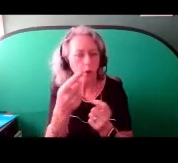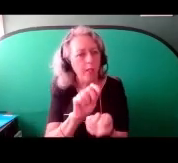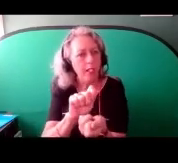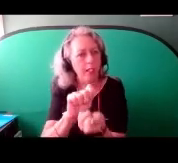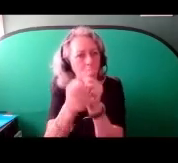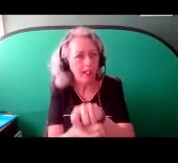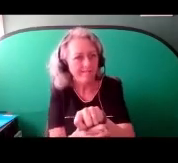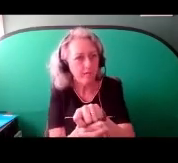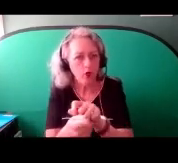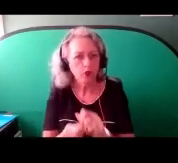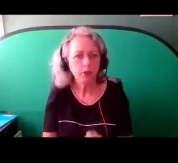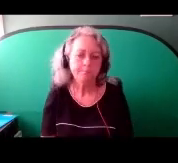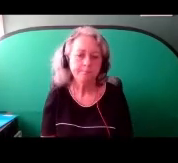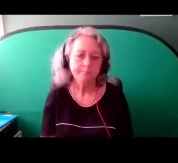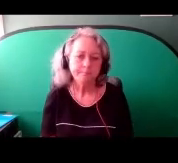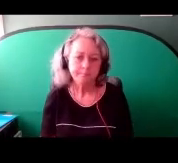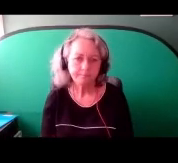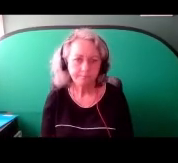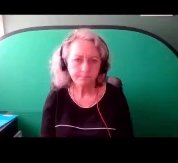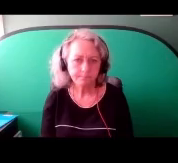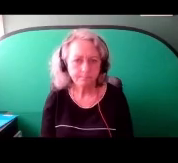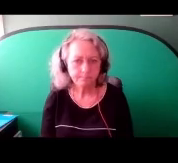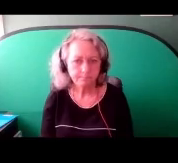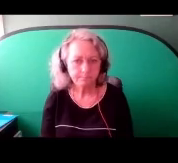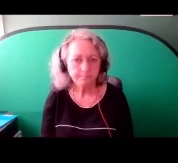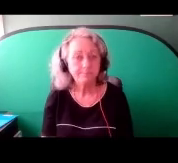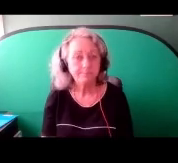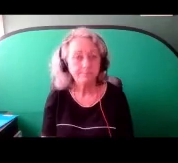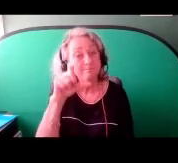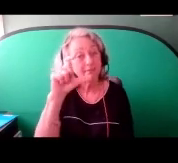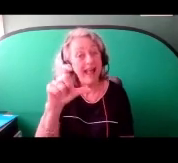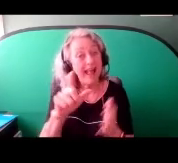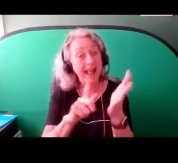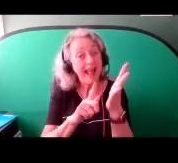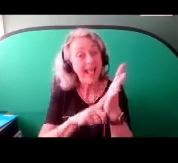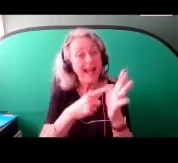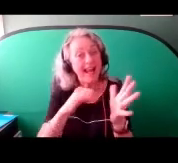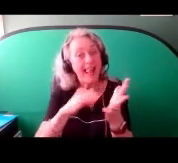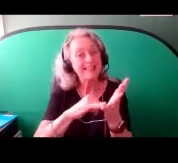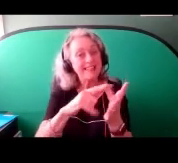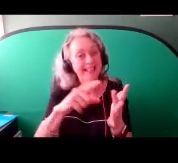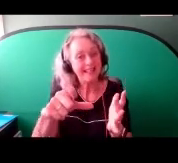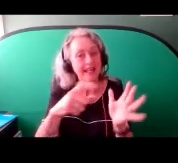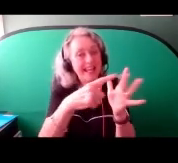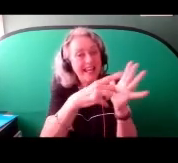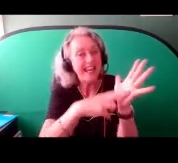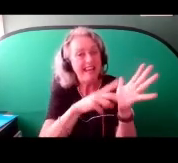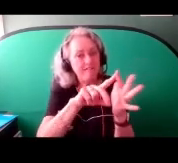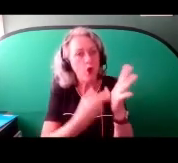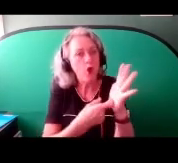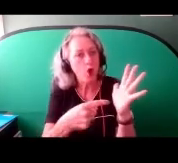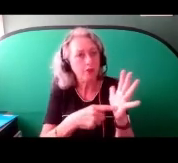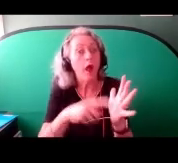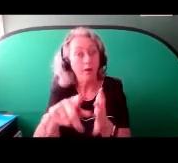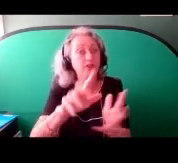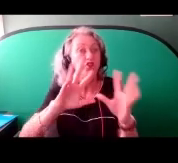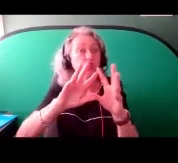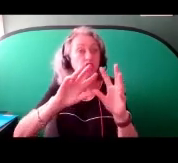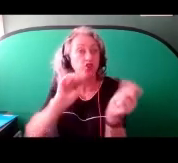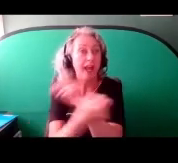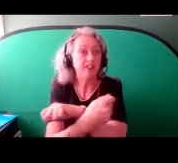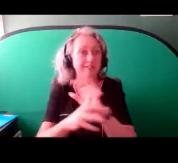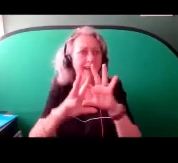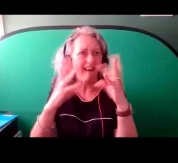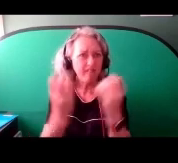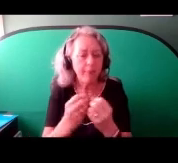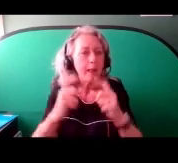Also, the classic invert will invert everything, so the whole screen will be inverted. That's like pictures